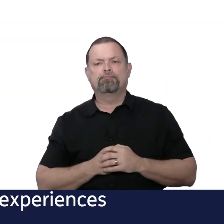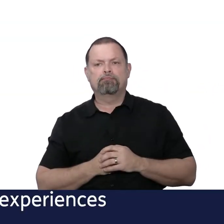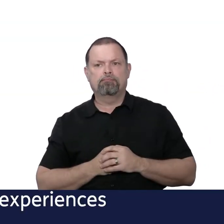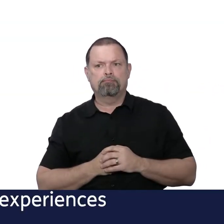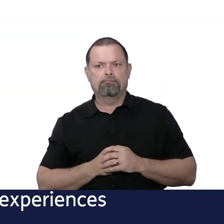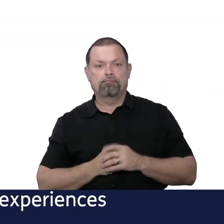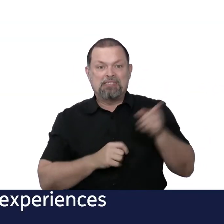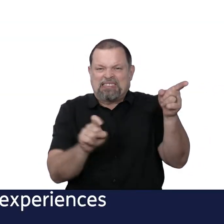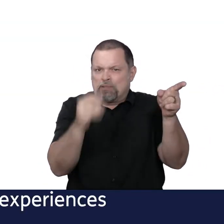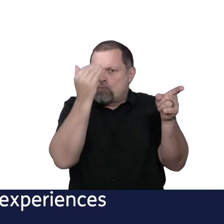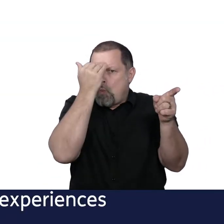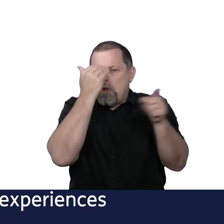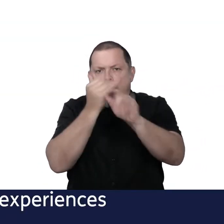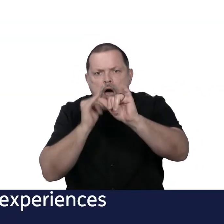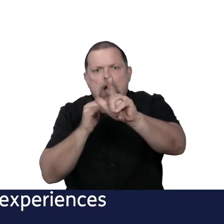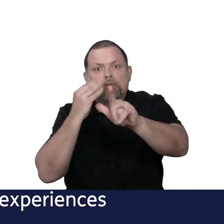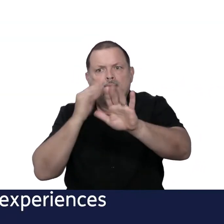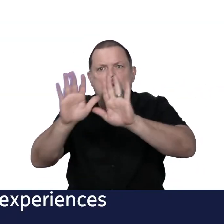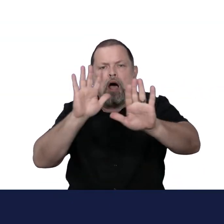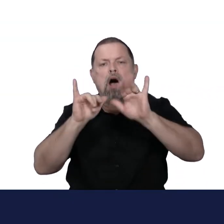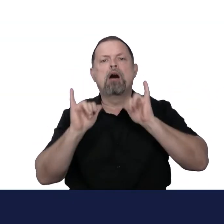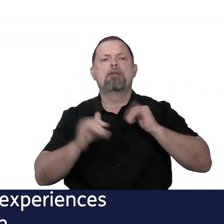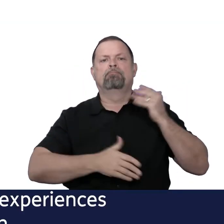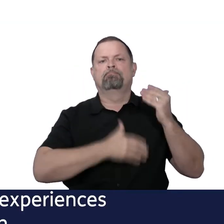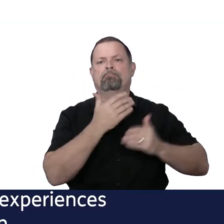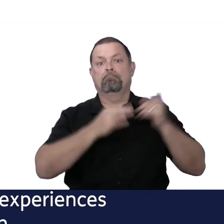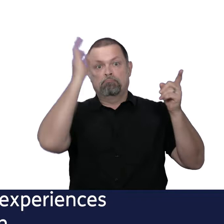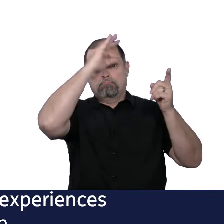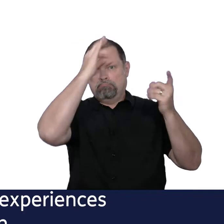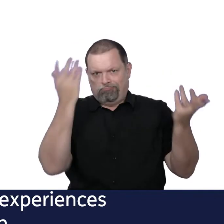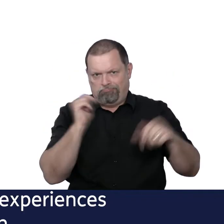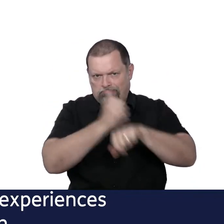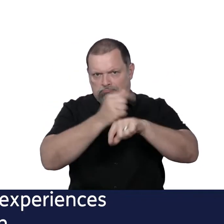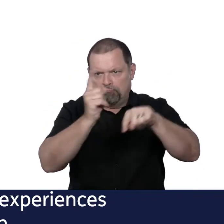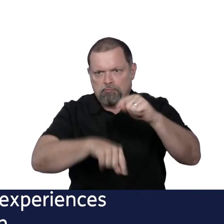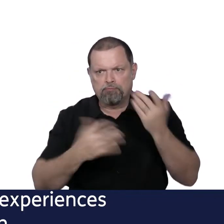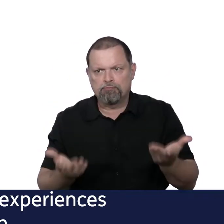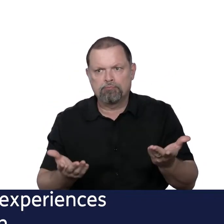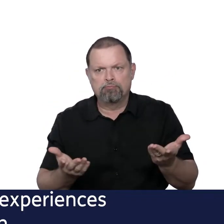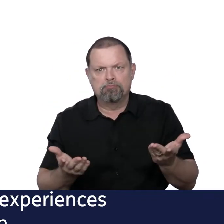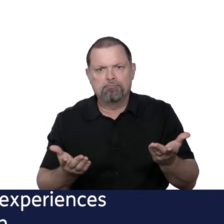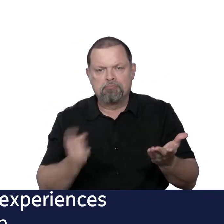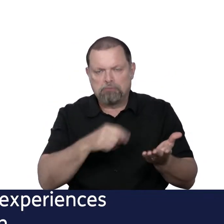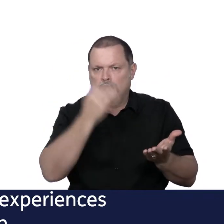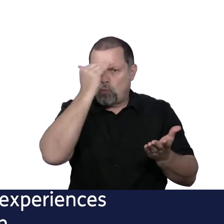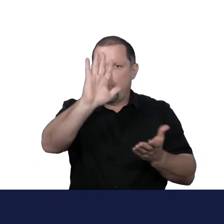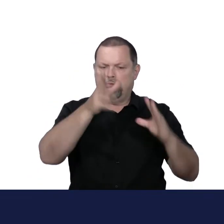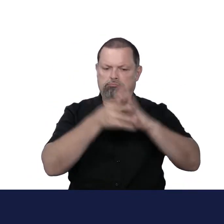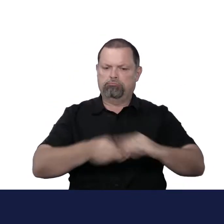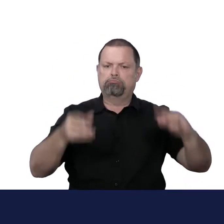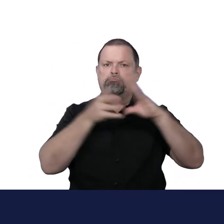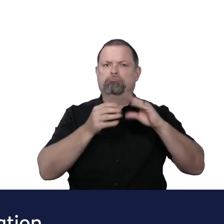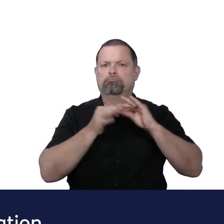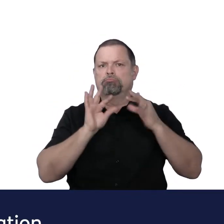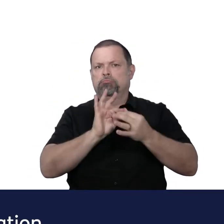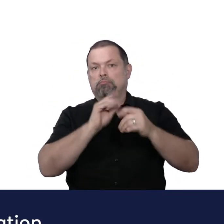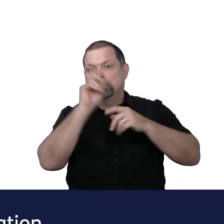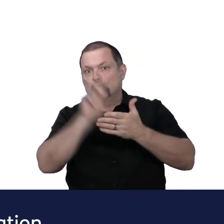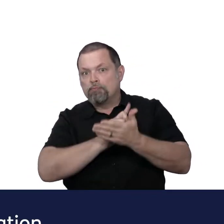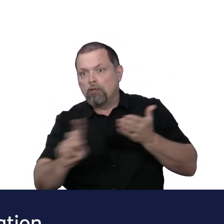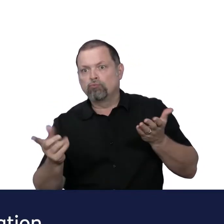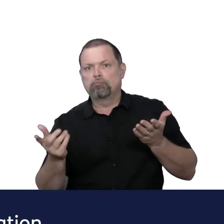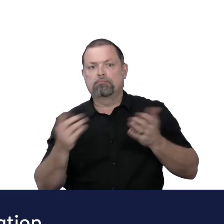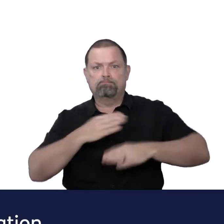need to know about your experiences living with barriers. They need to know about your experiences facing discrimination. This is